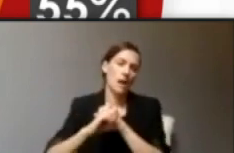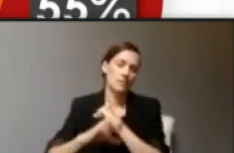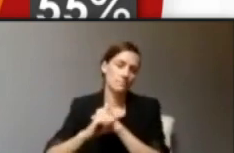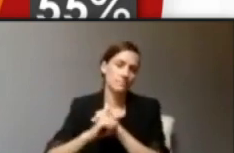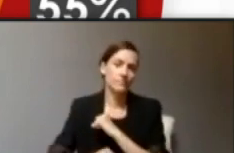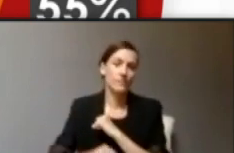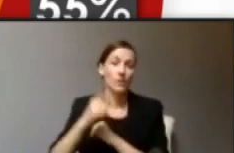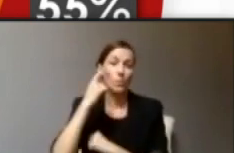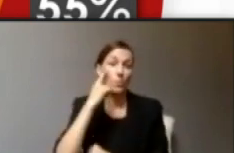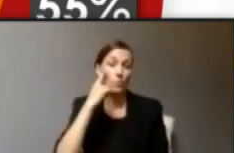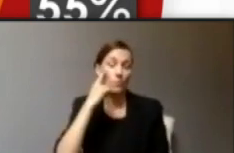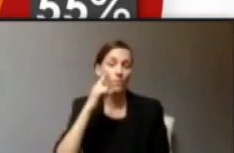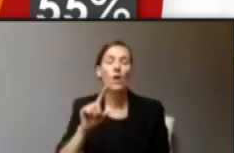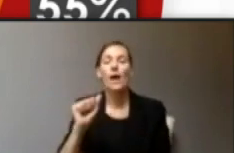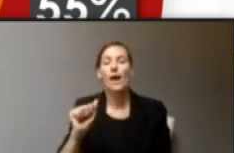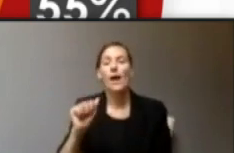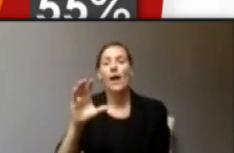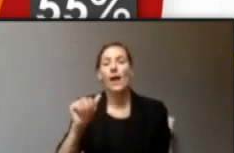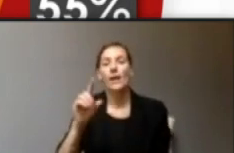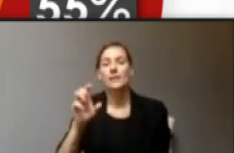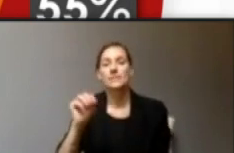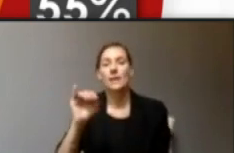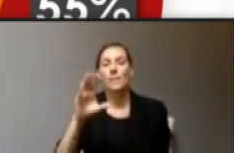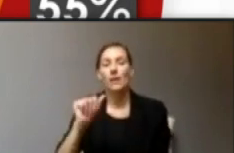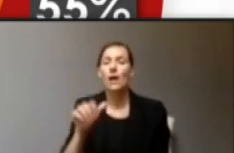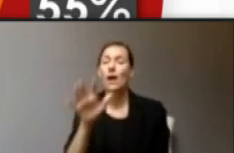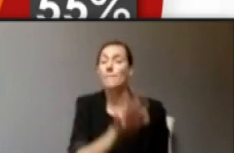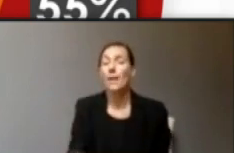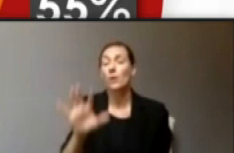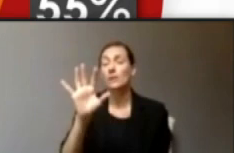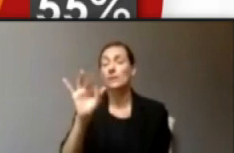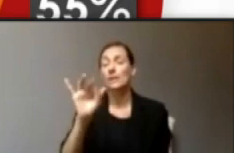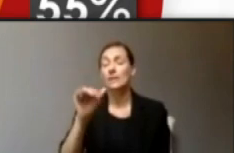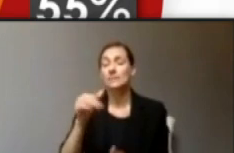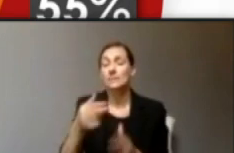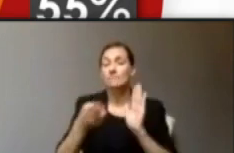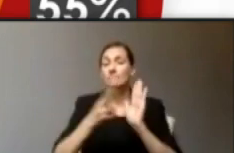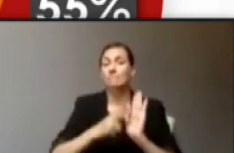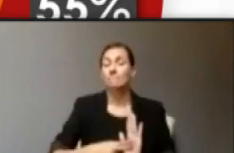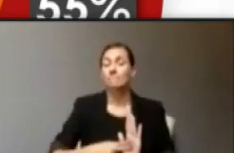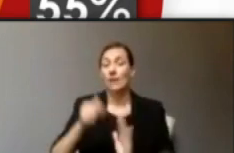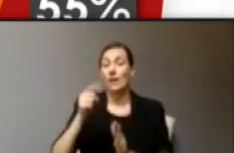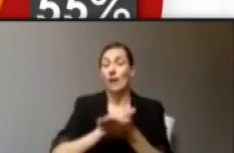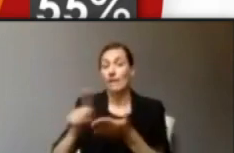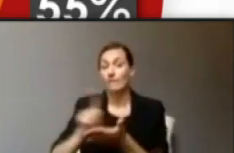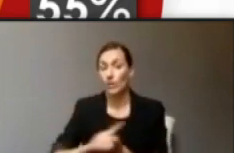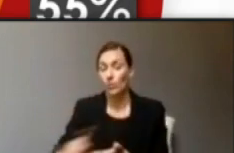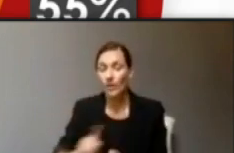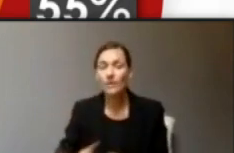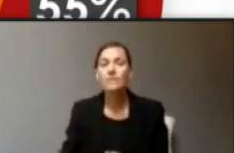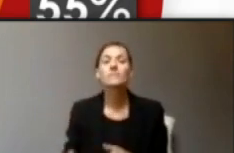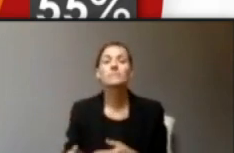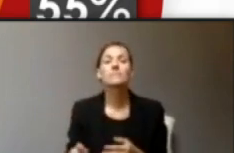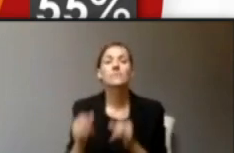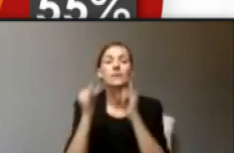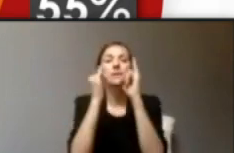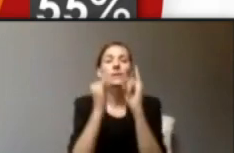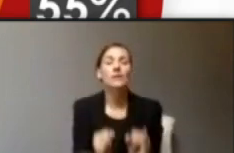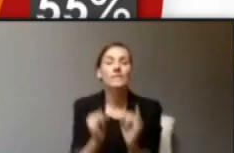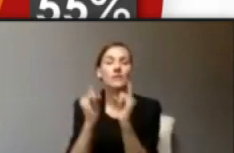We're averaging about 19 enrollments per week, and the individuals I mentioned in the previous slides are the ones doing